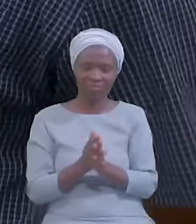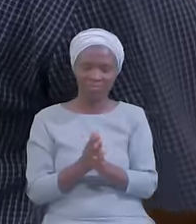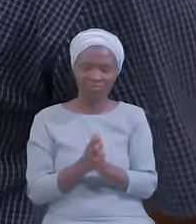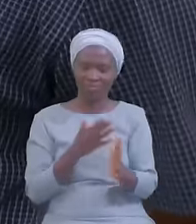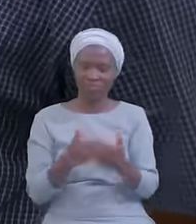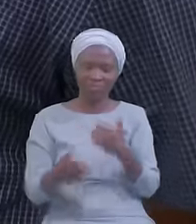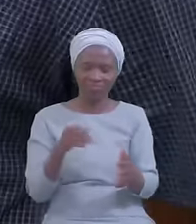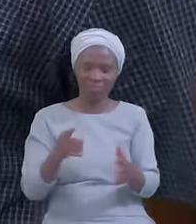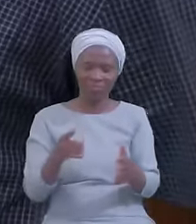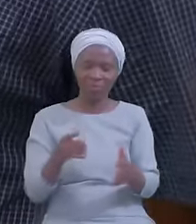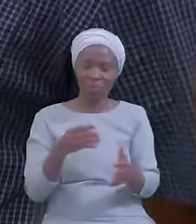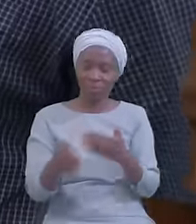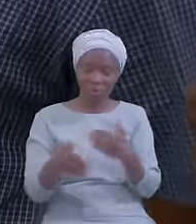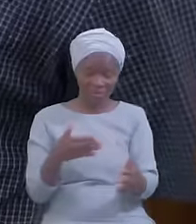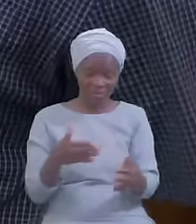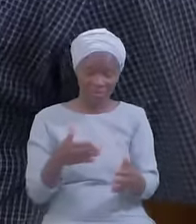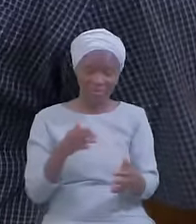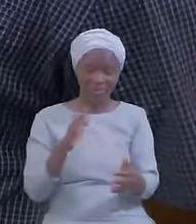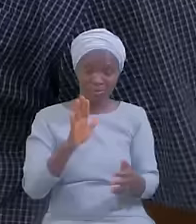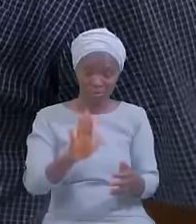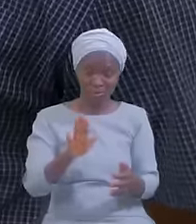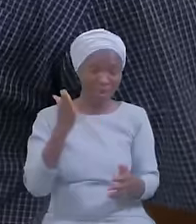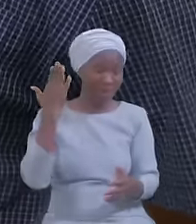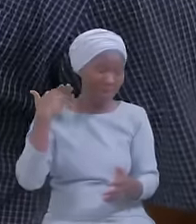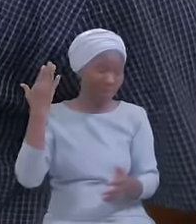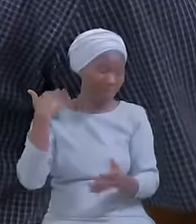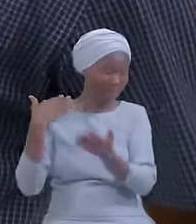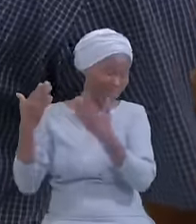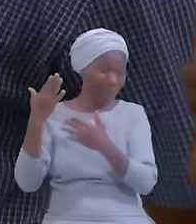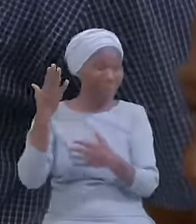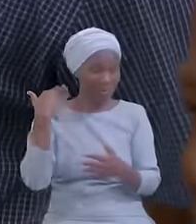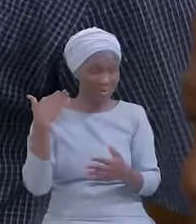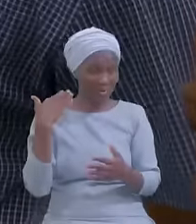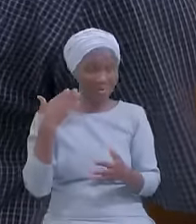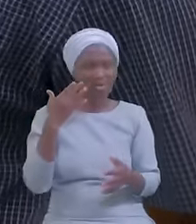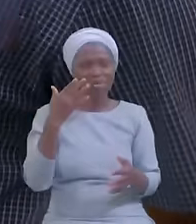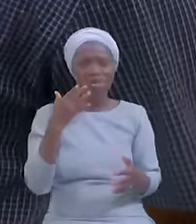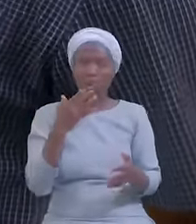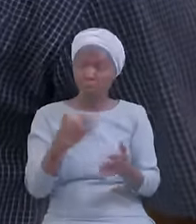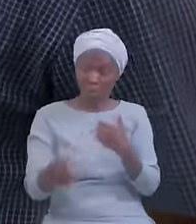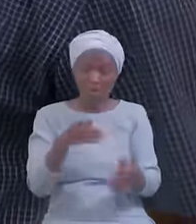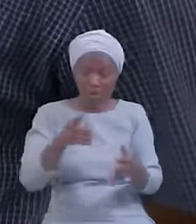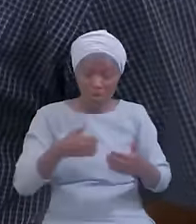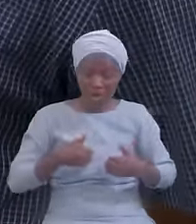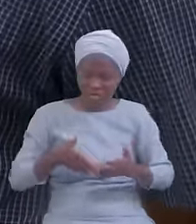Whatever you have asked, know that it is done.